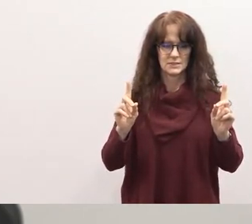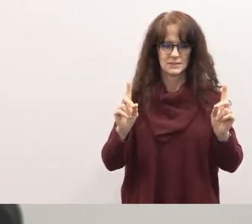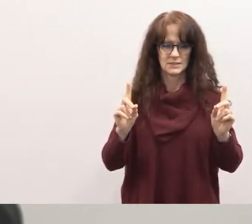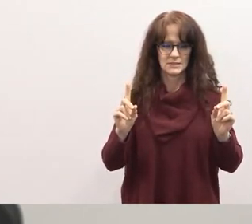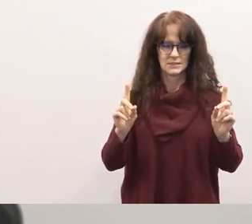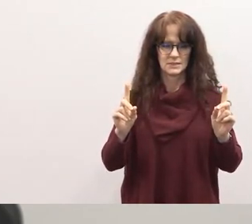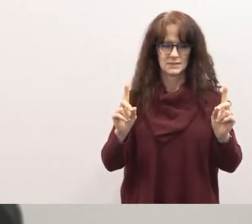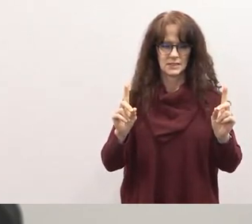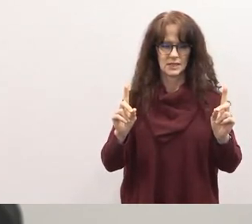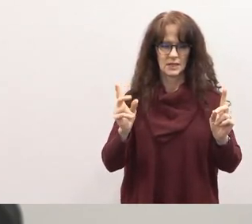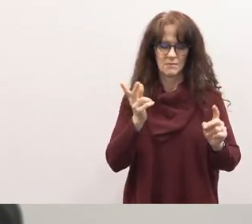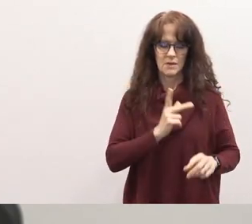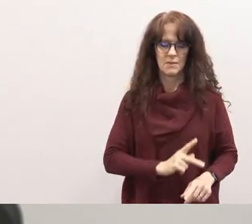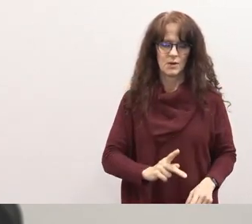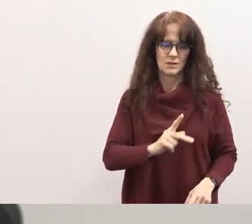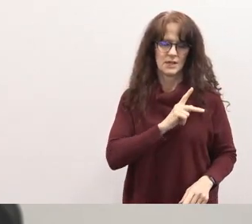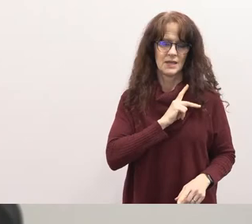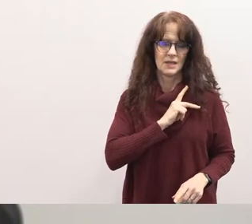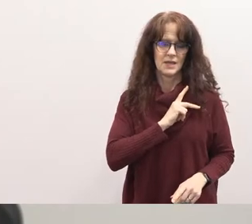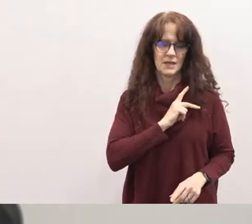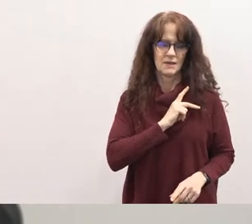But personally,